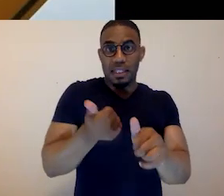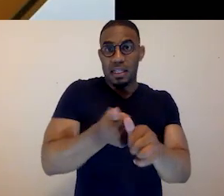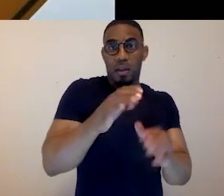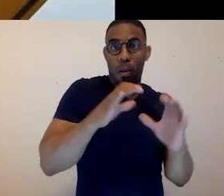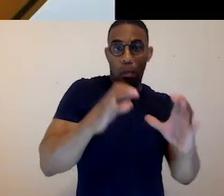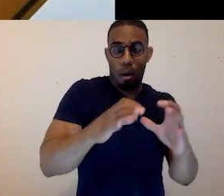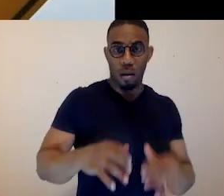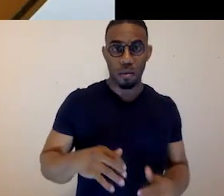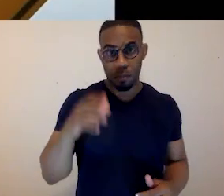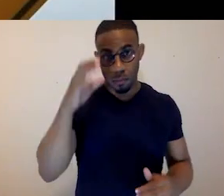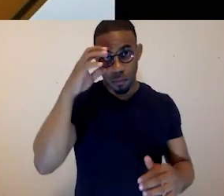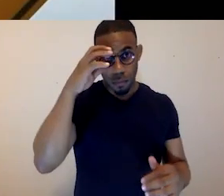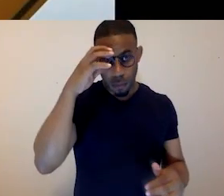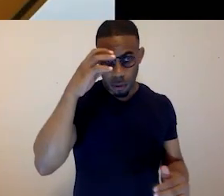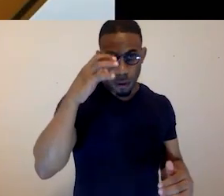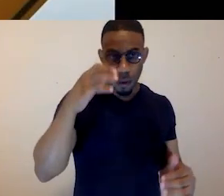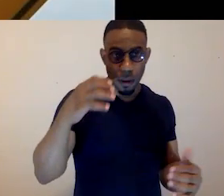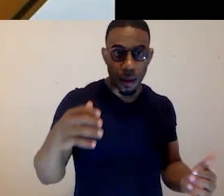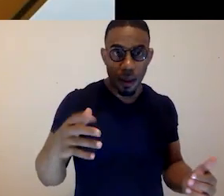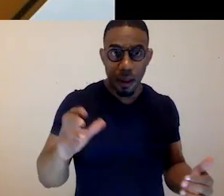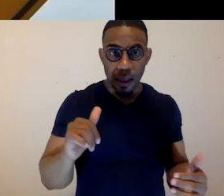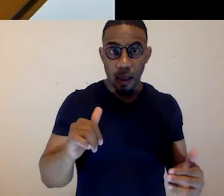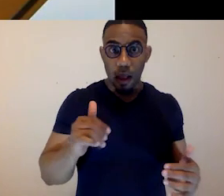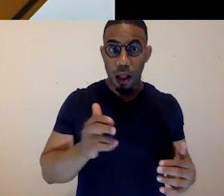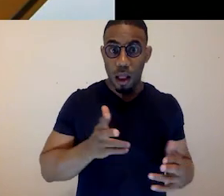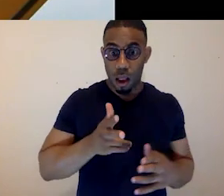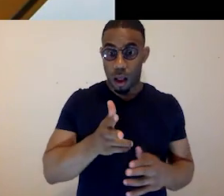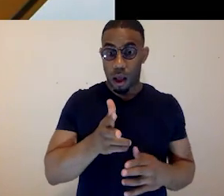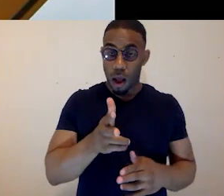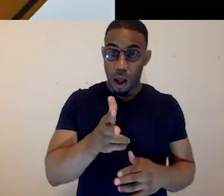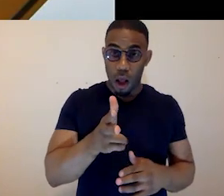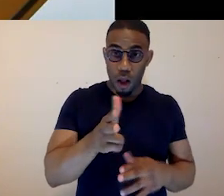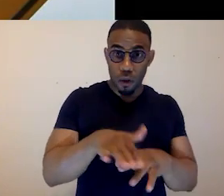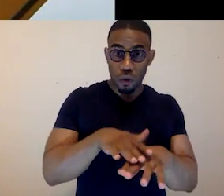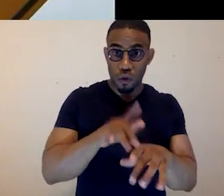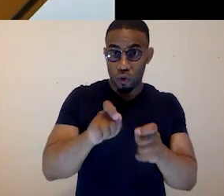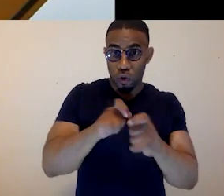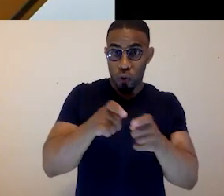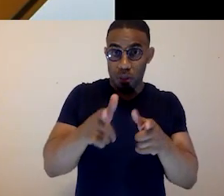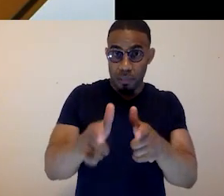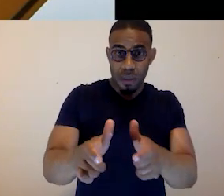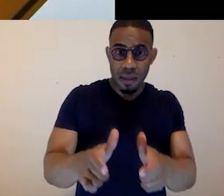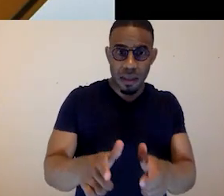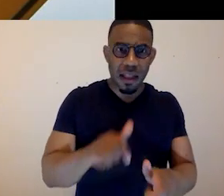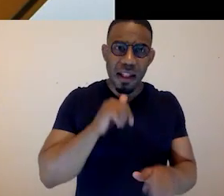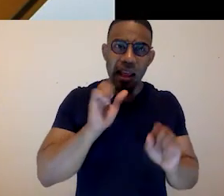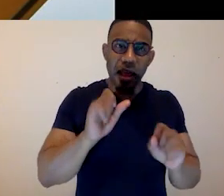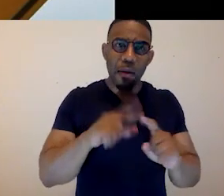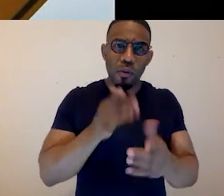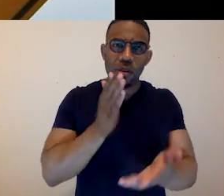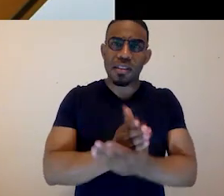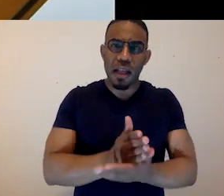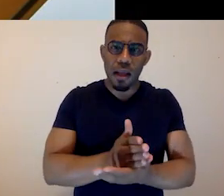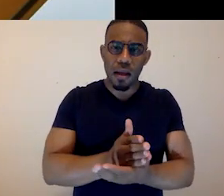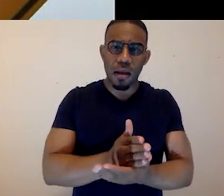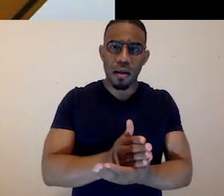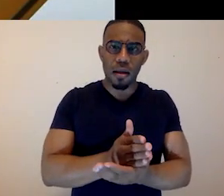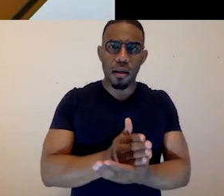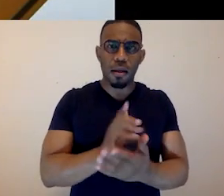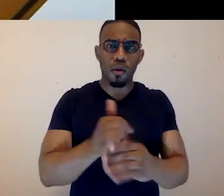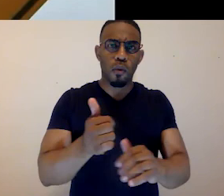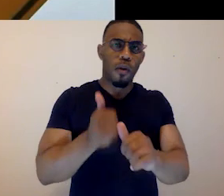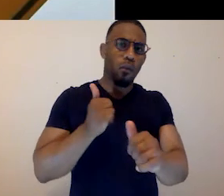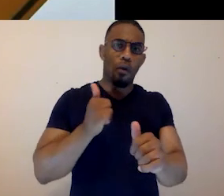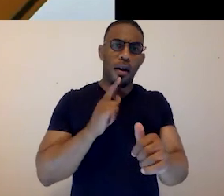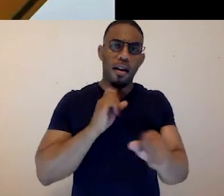and trips. And the car is driving at such a speed that it is unable to stop in time to avoid a